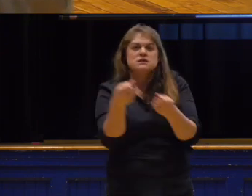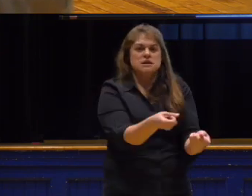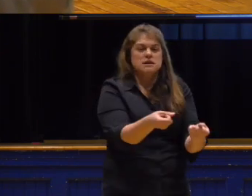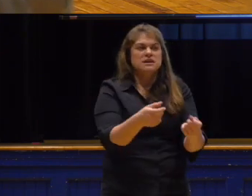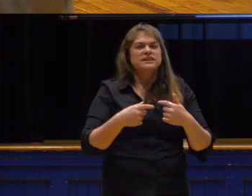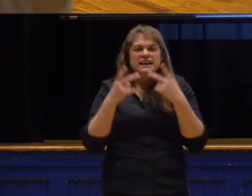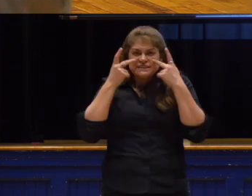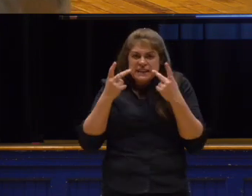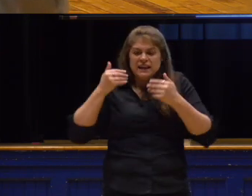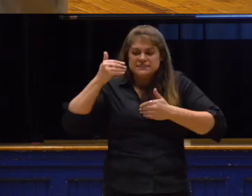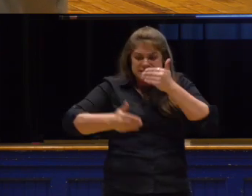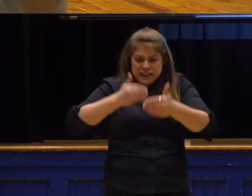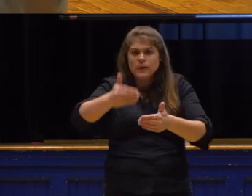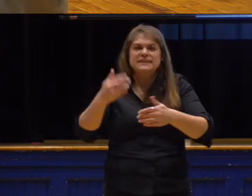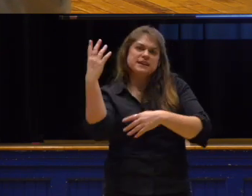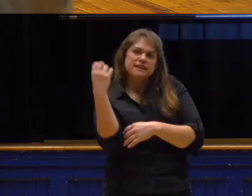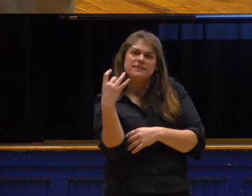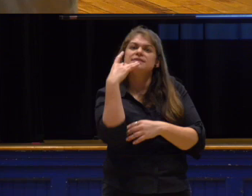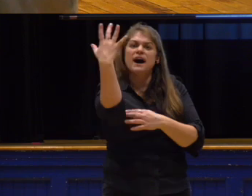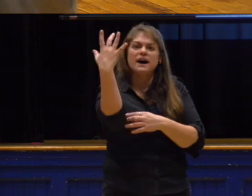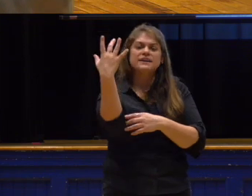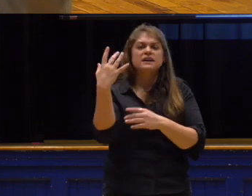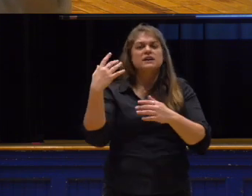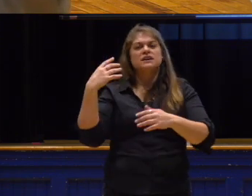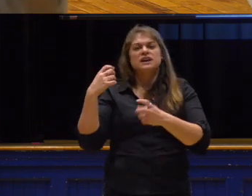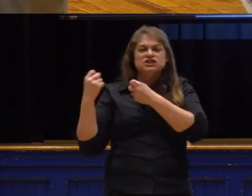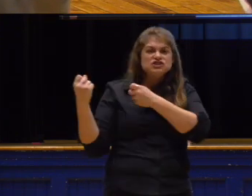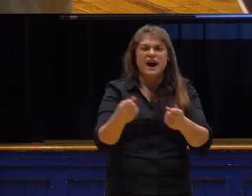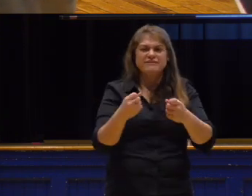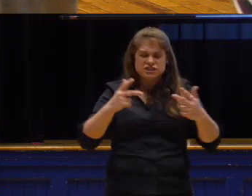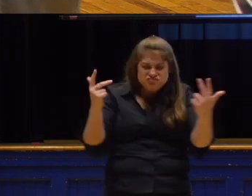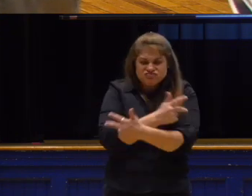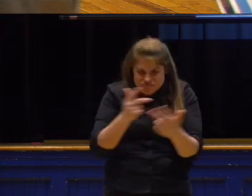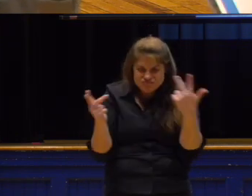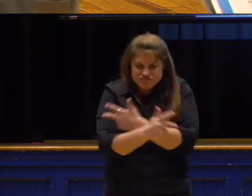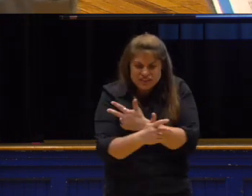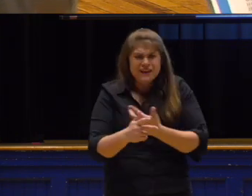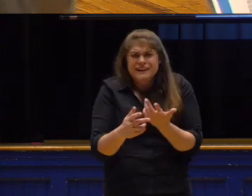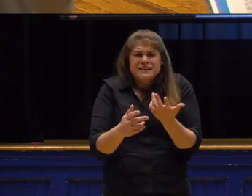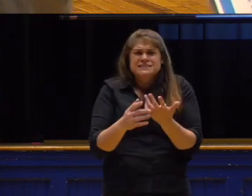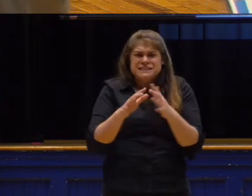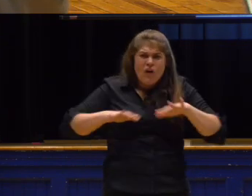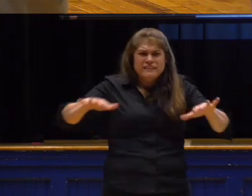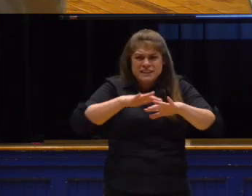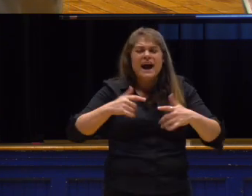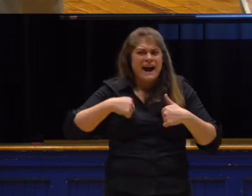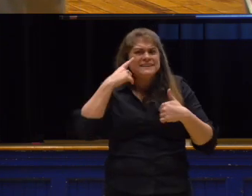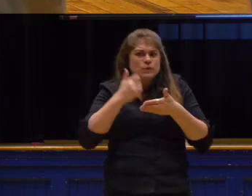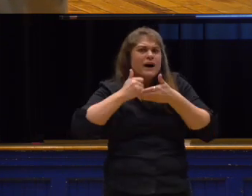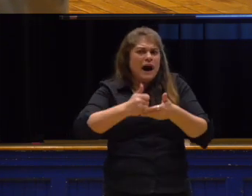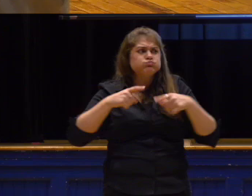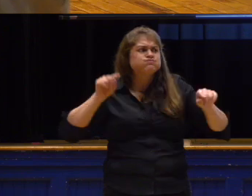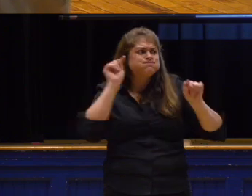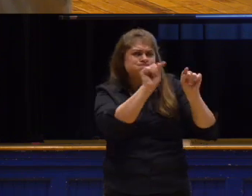time. Like, I'd like to see the sequencing of the lights and the traffic patterns with little tiny cars going through. I mean, for me, that would help a lot, and I think that